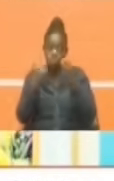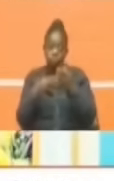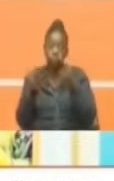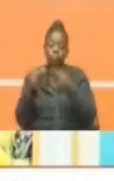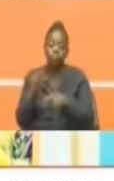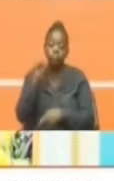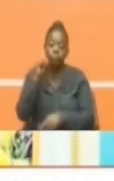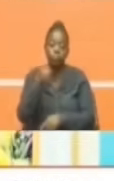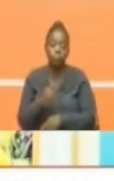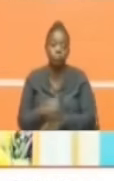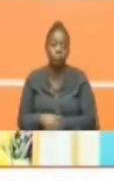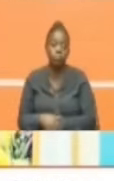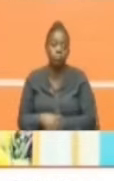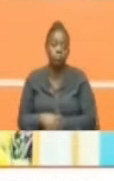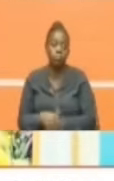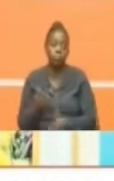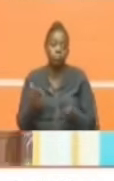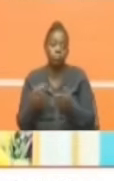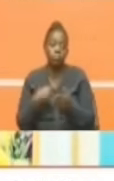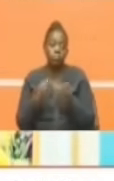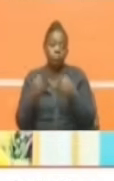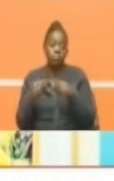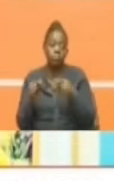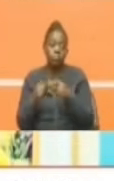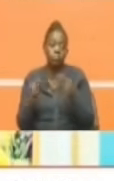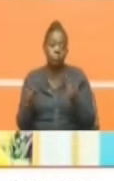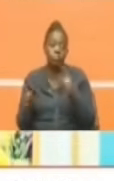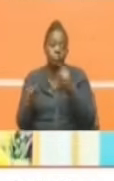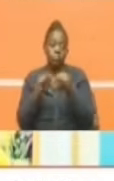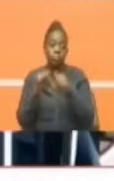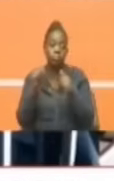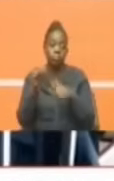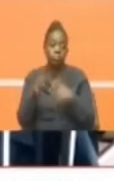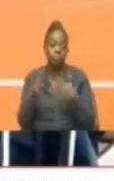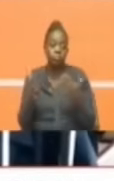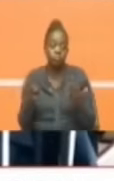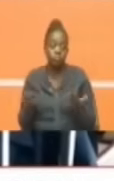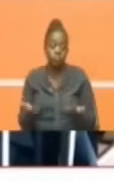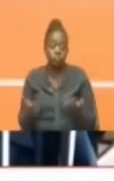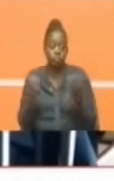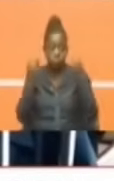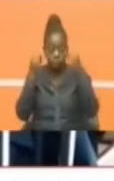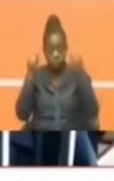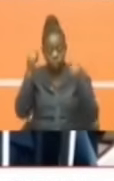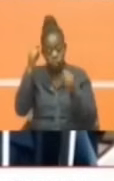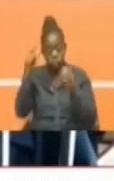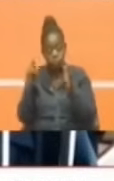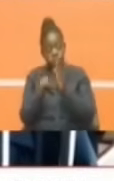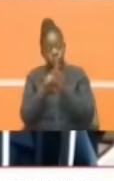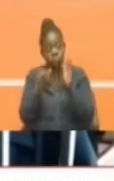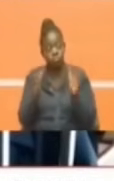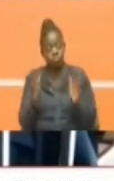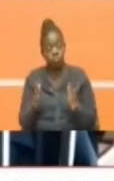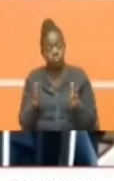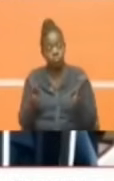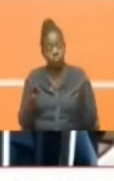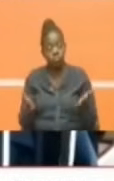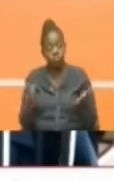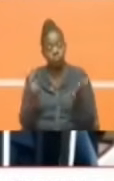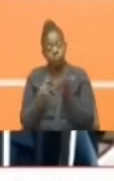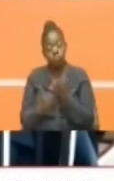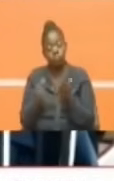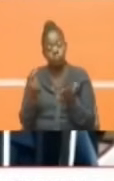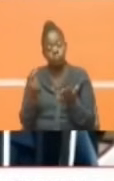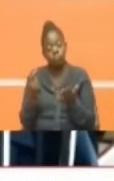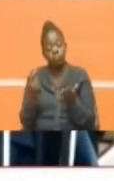tomorrow. Maybe if I had done that, I would not be talking of a much later loan. Yeah, President Wichibine, chikatabana mateka. Chavigana